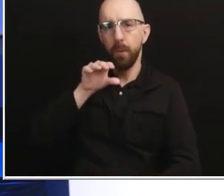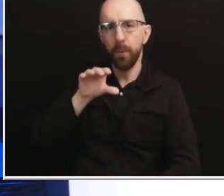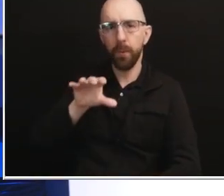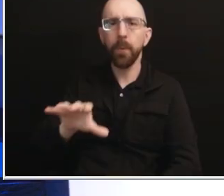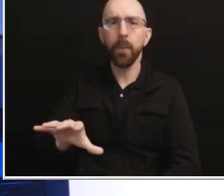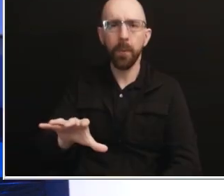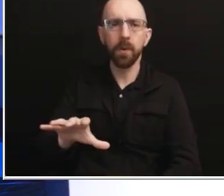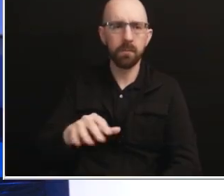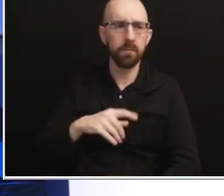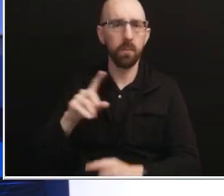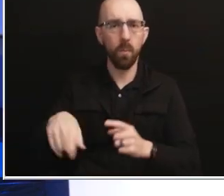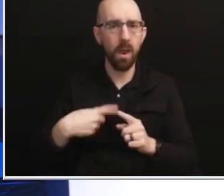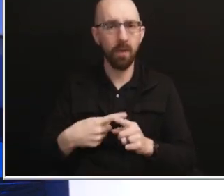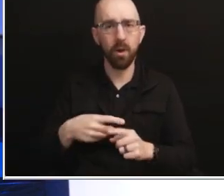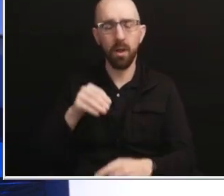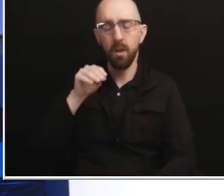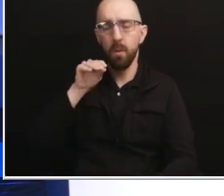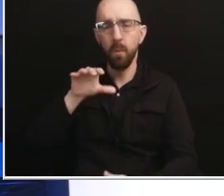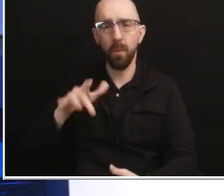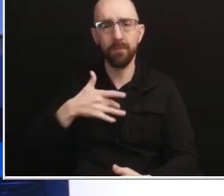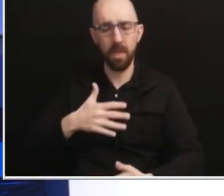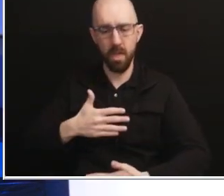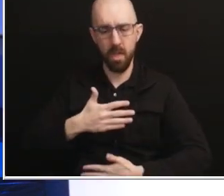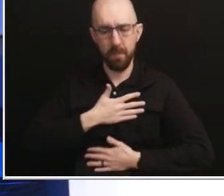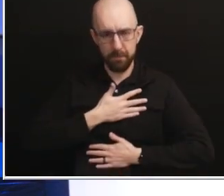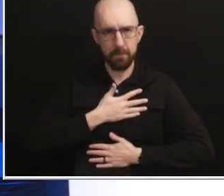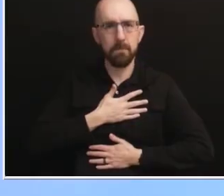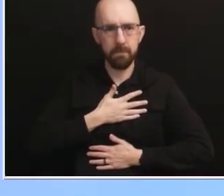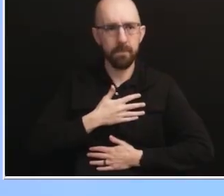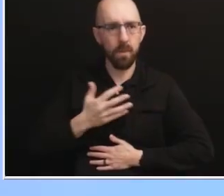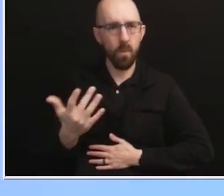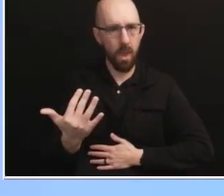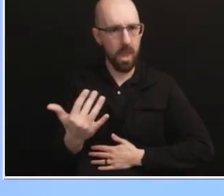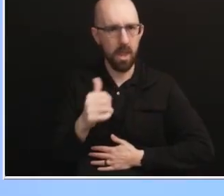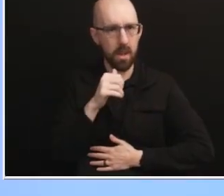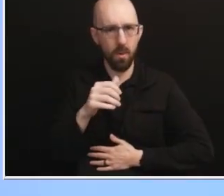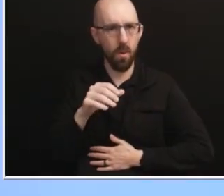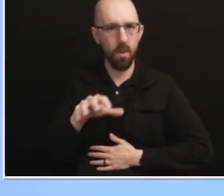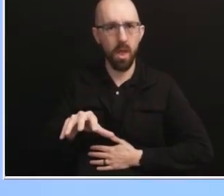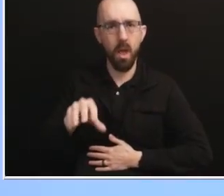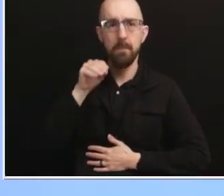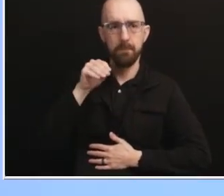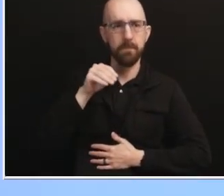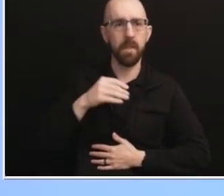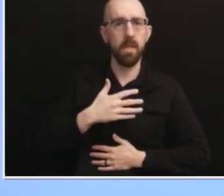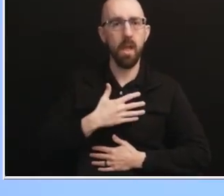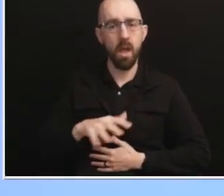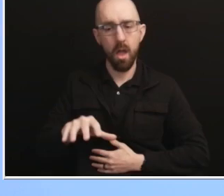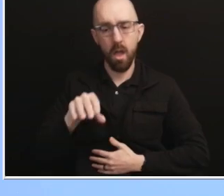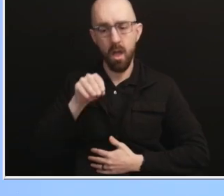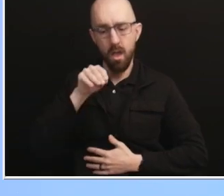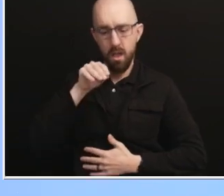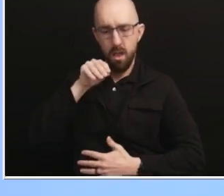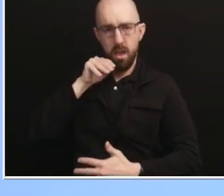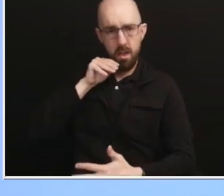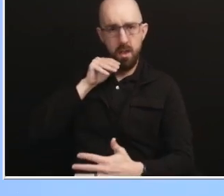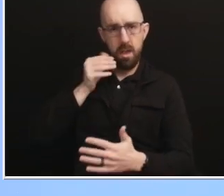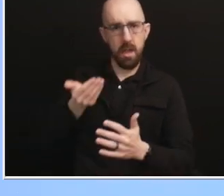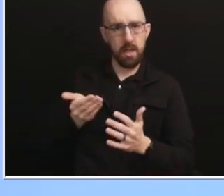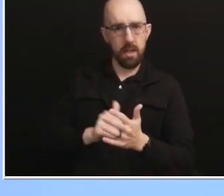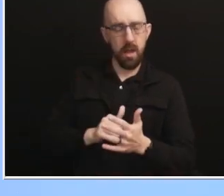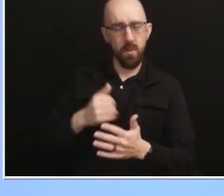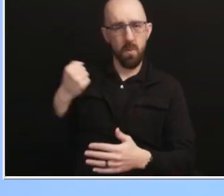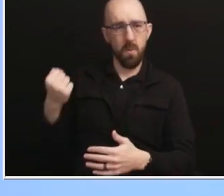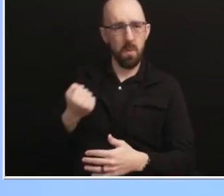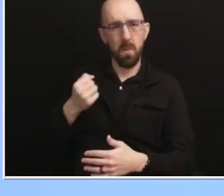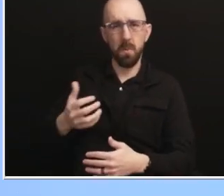Once it's all the way out, wait until you have to take another breath, then take that deep breath in again. Hold it for typically a